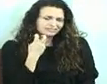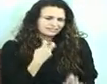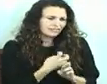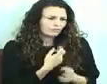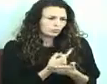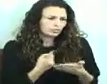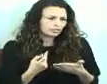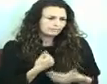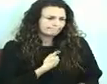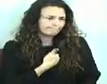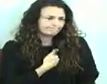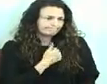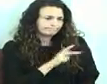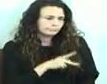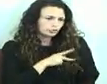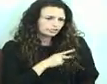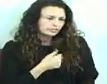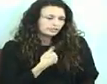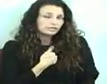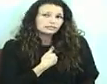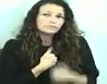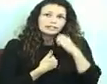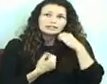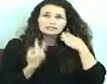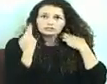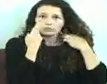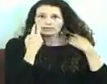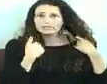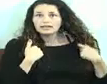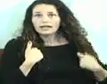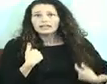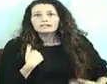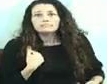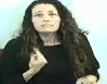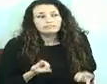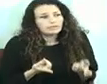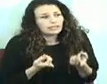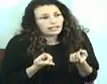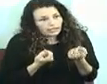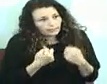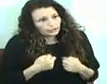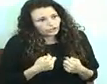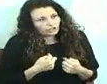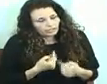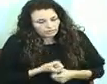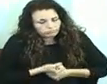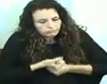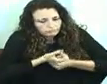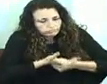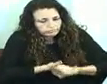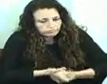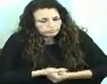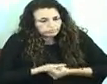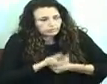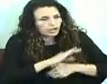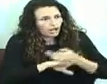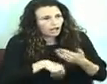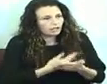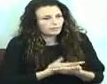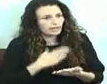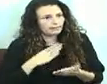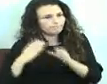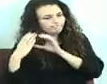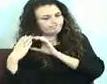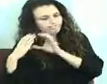myself. And this is where I come to lay my burdens down. you know. This is where I come to get